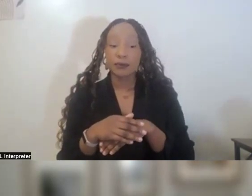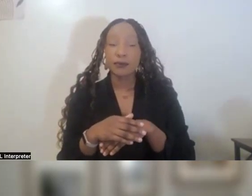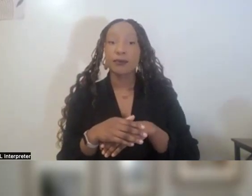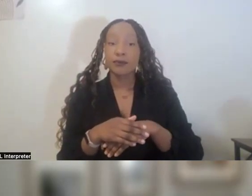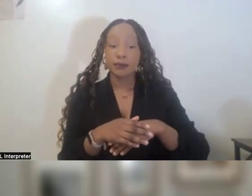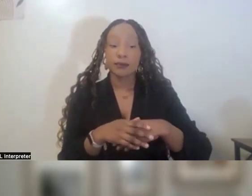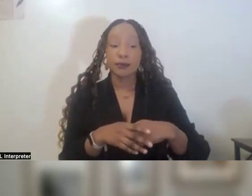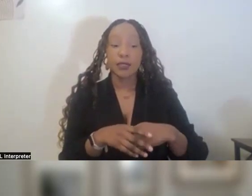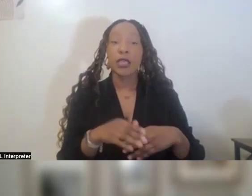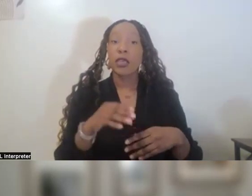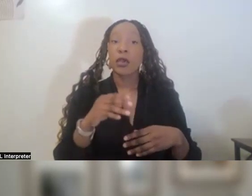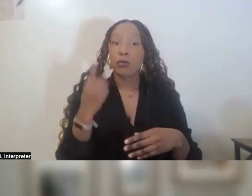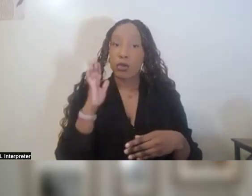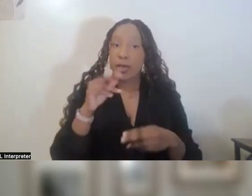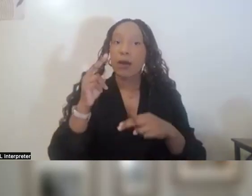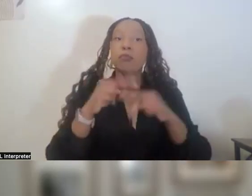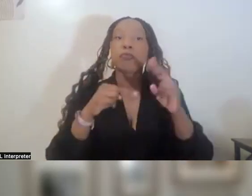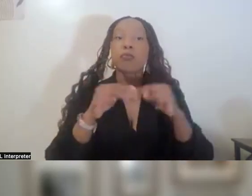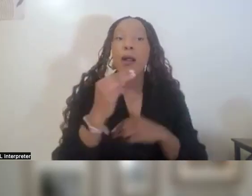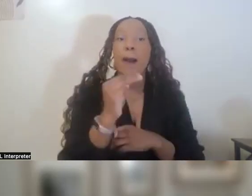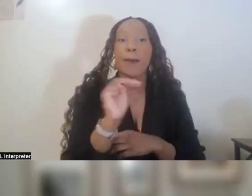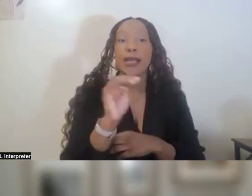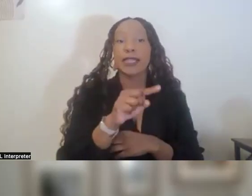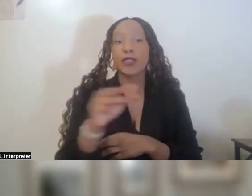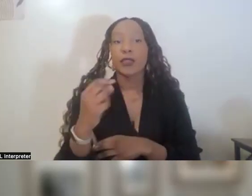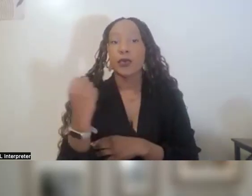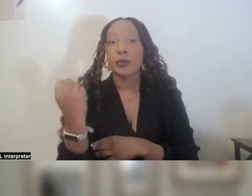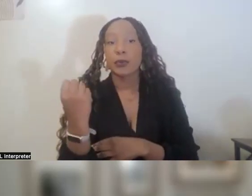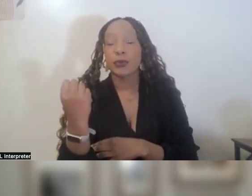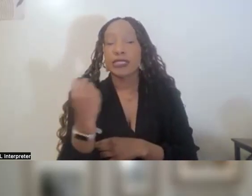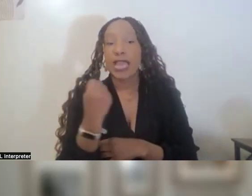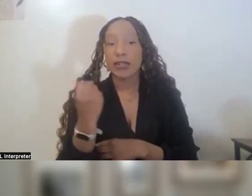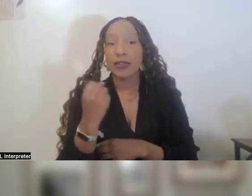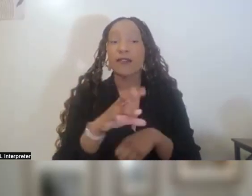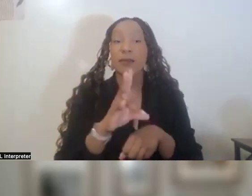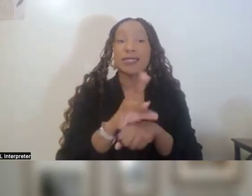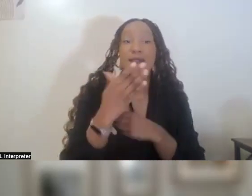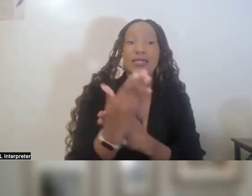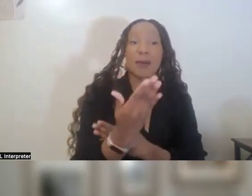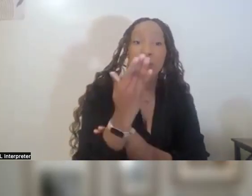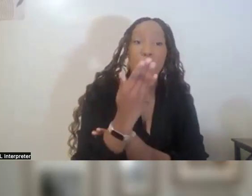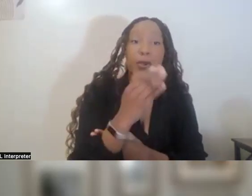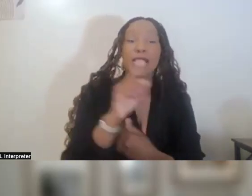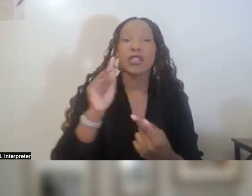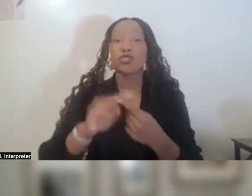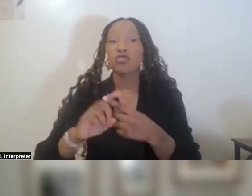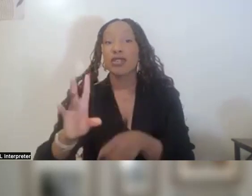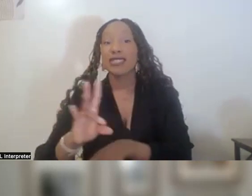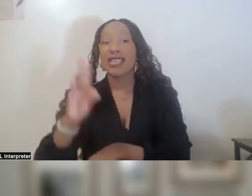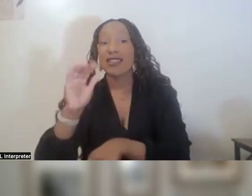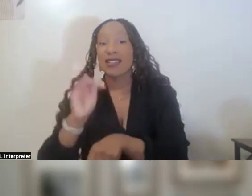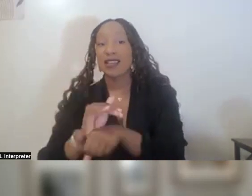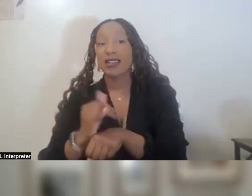that is Monday through Saturday from 7 a.m. to 7 p.m. If we are to work extended hours, we would have to